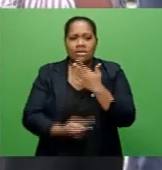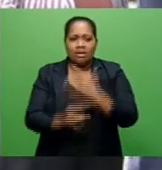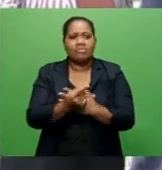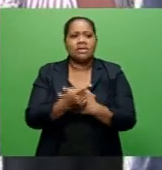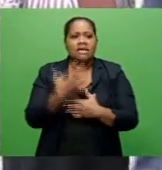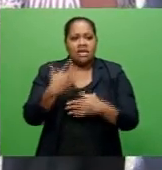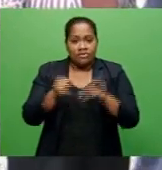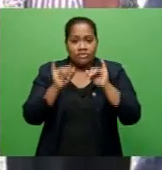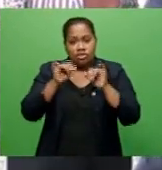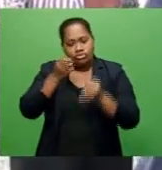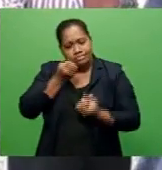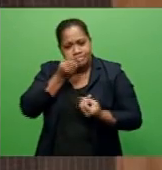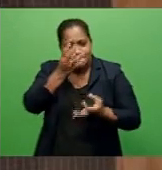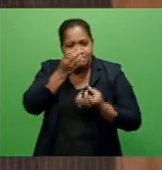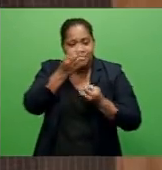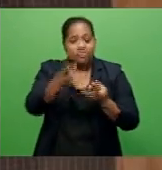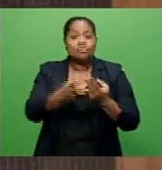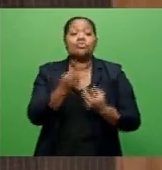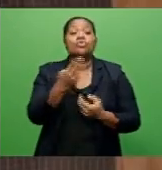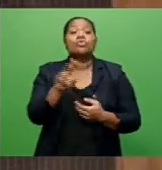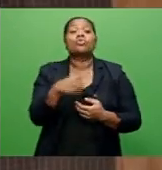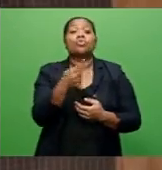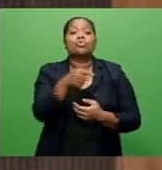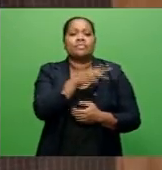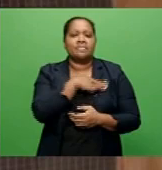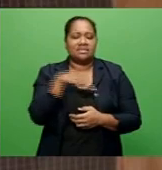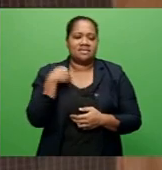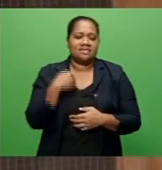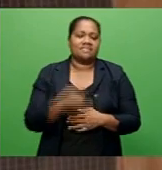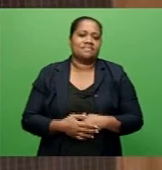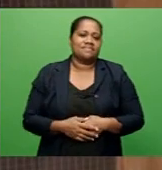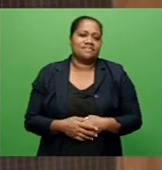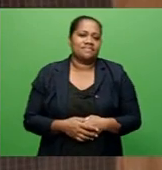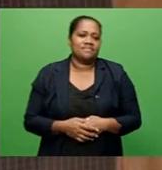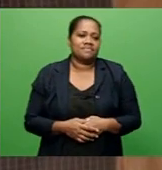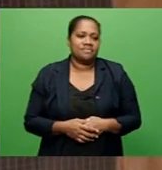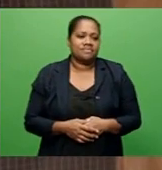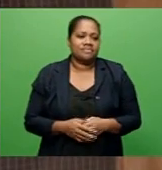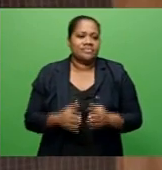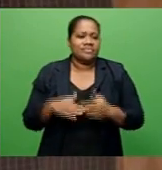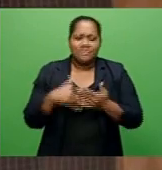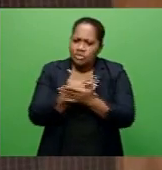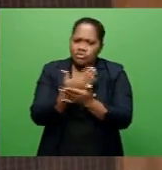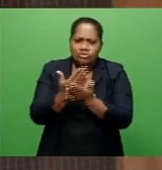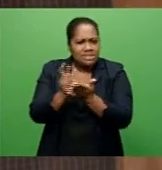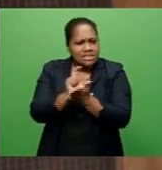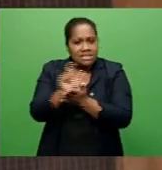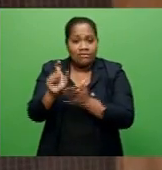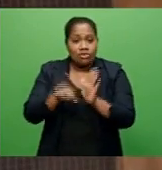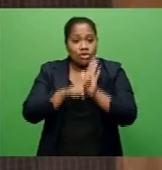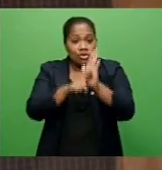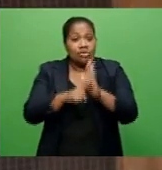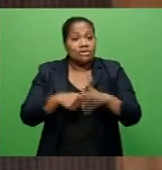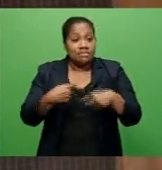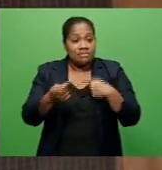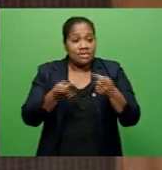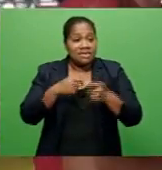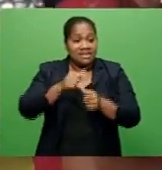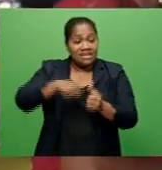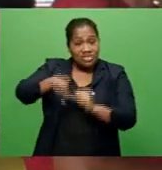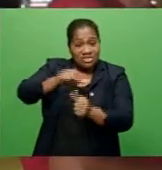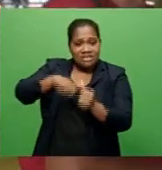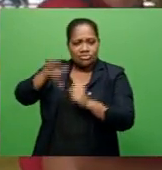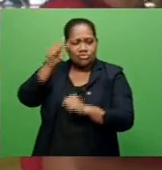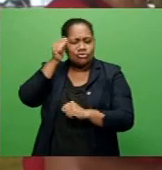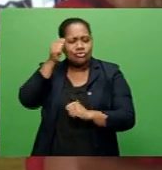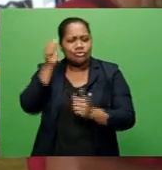with the minister. Issues of reduction of stall fees, she has made it clear for Lautoka market, and the association is well aware